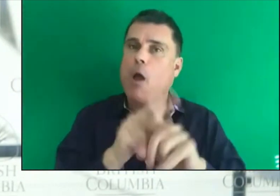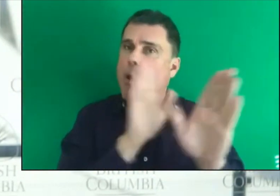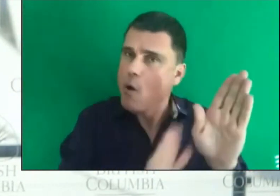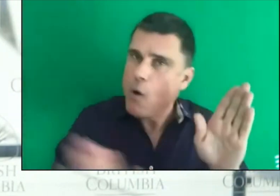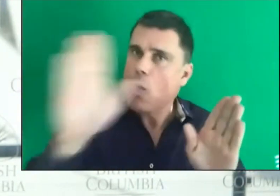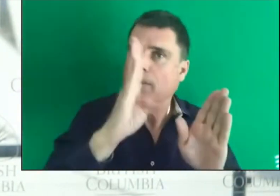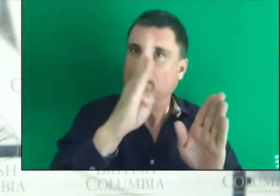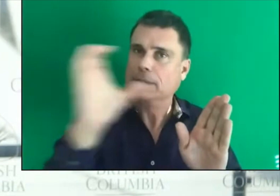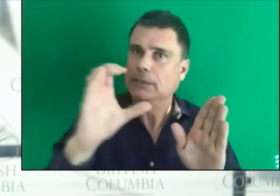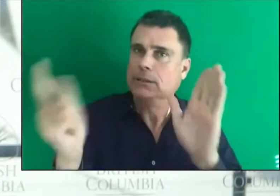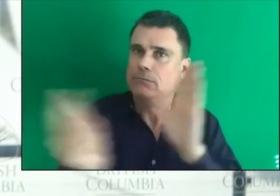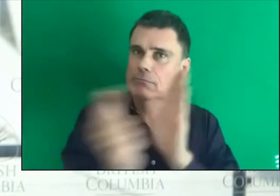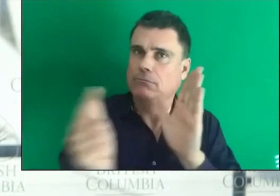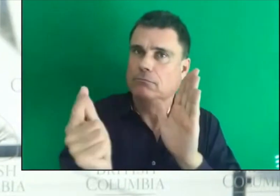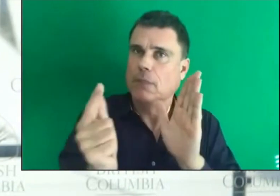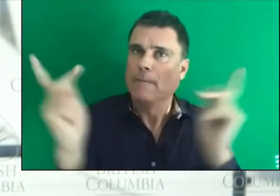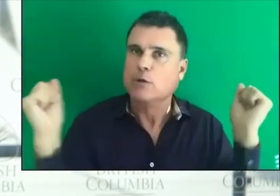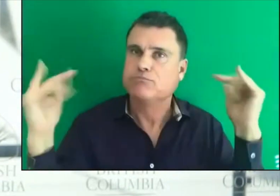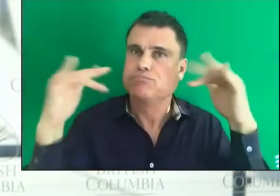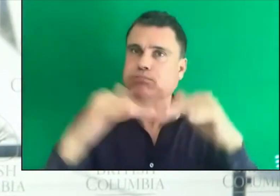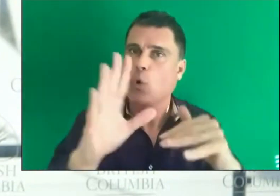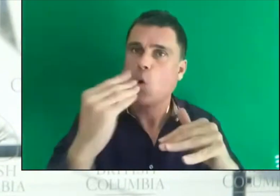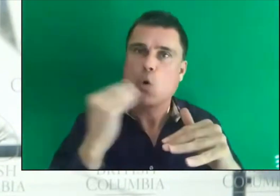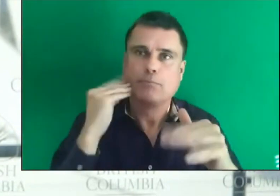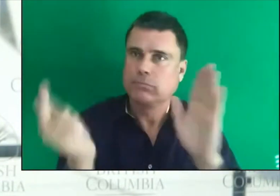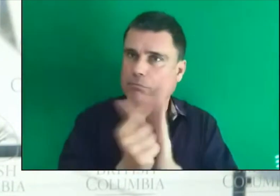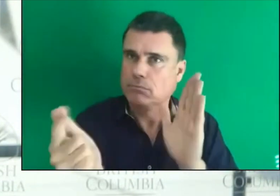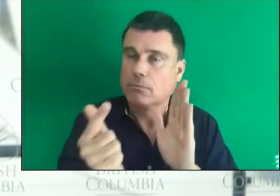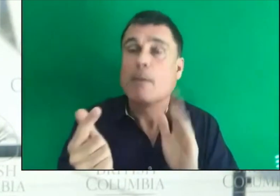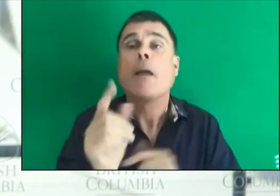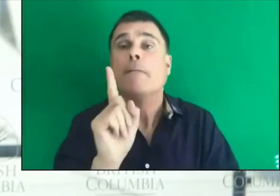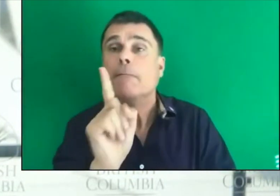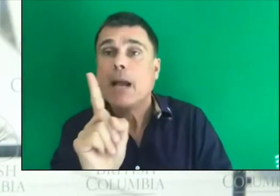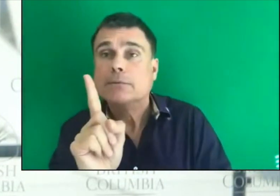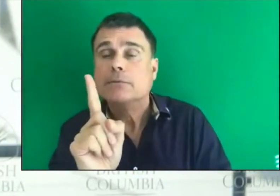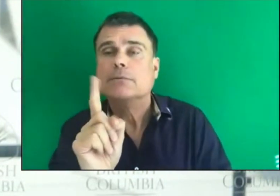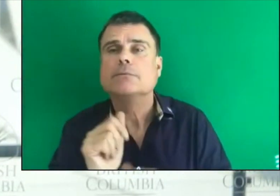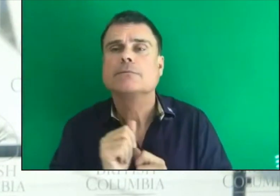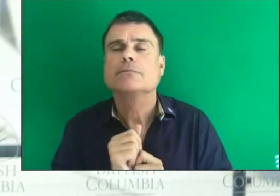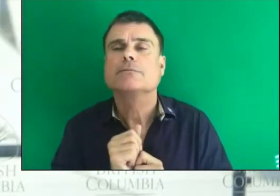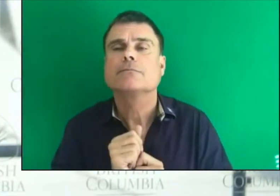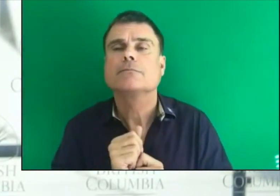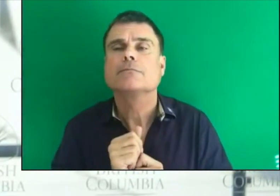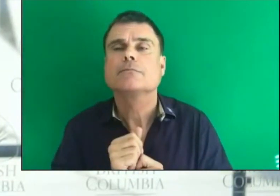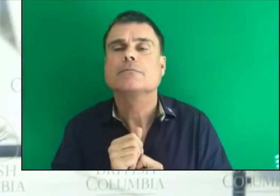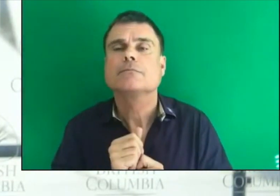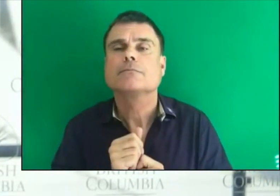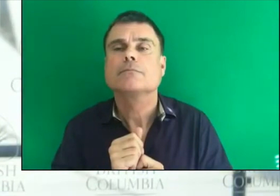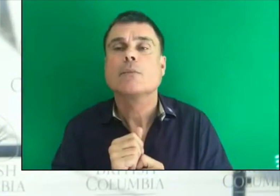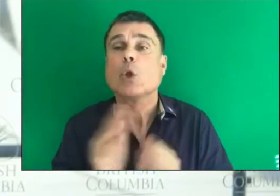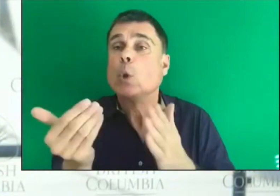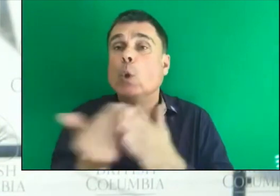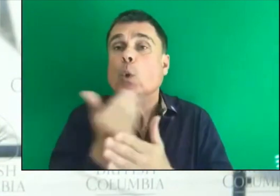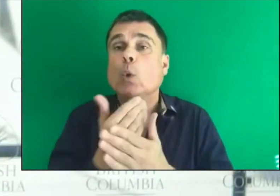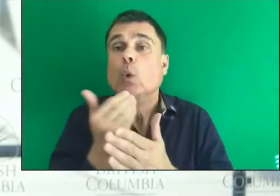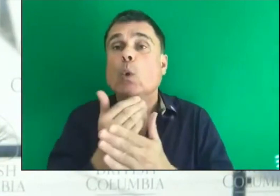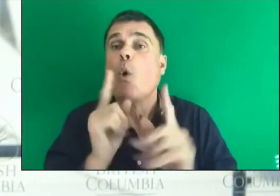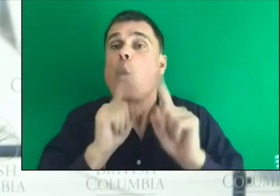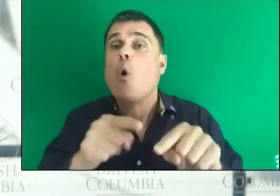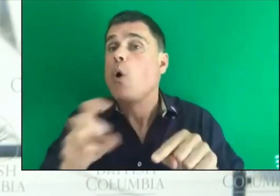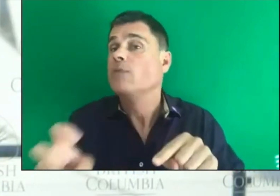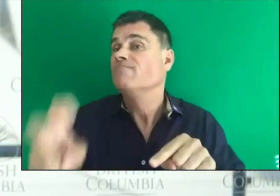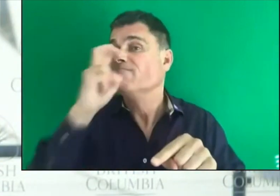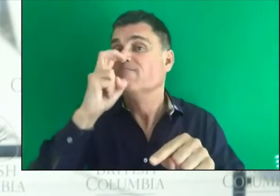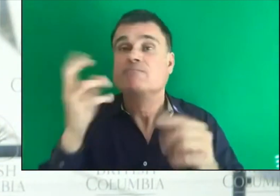do apply across the province, the most recent of which was around social gatherings in one's home, and those continue